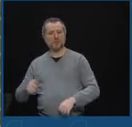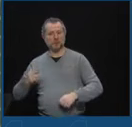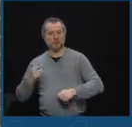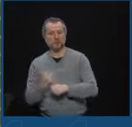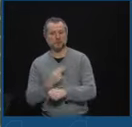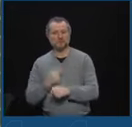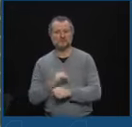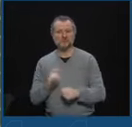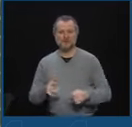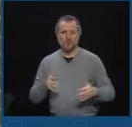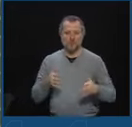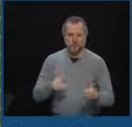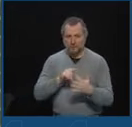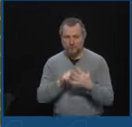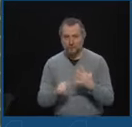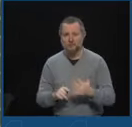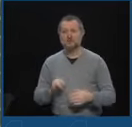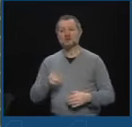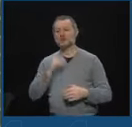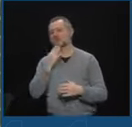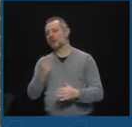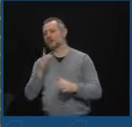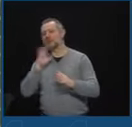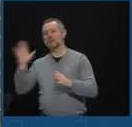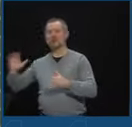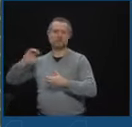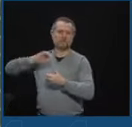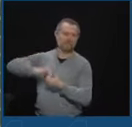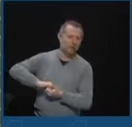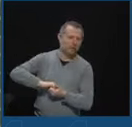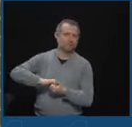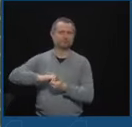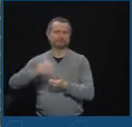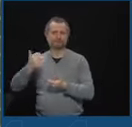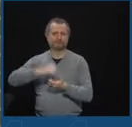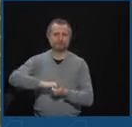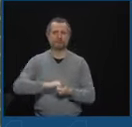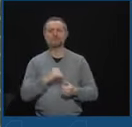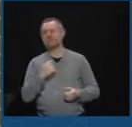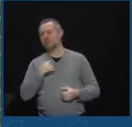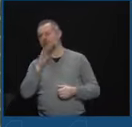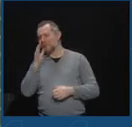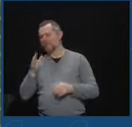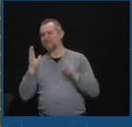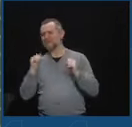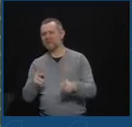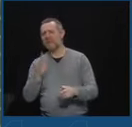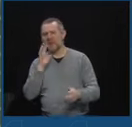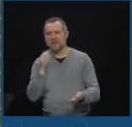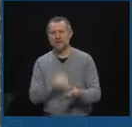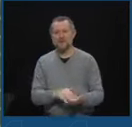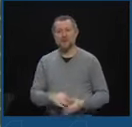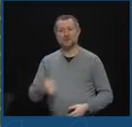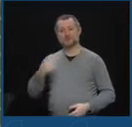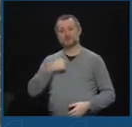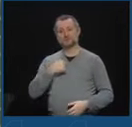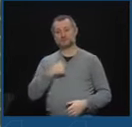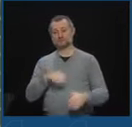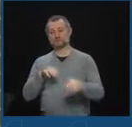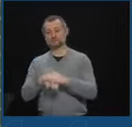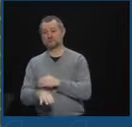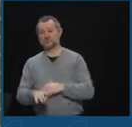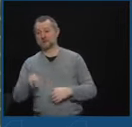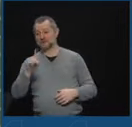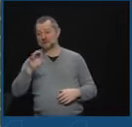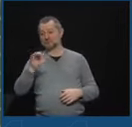Thank you, Commissioner, for your partnership. And I think we intend to come back. When I started at DCJS, Justin, we're all new. I mean, I'm